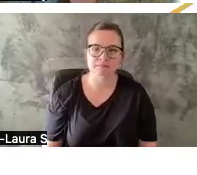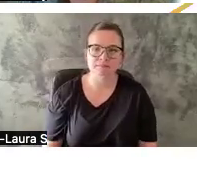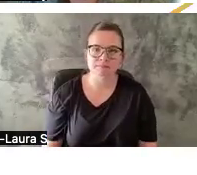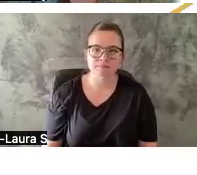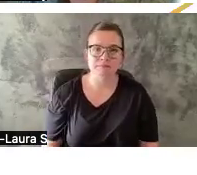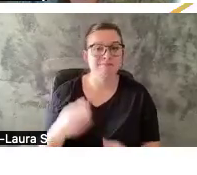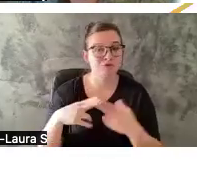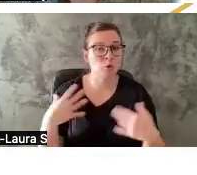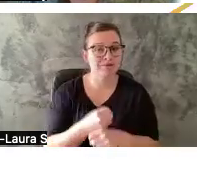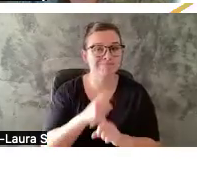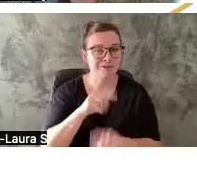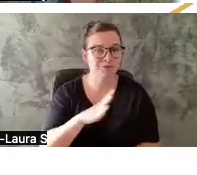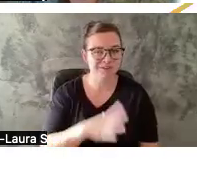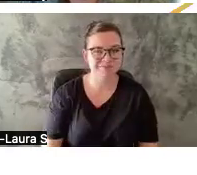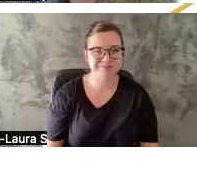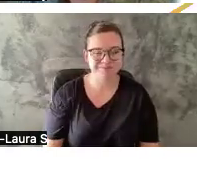Short answers are good here.